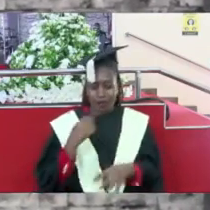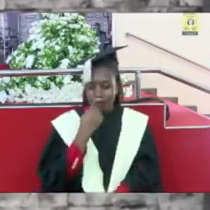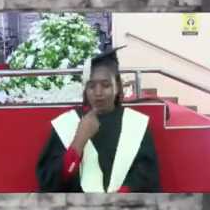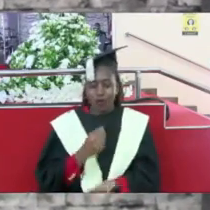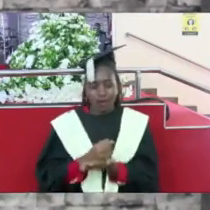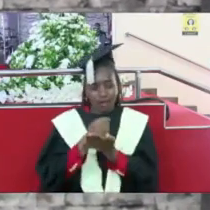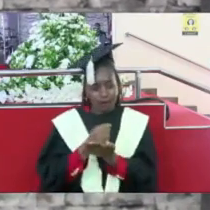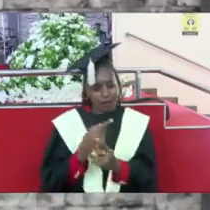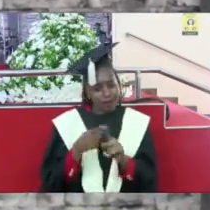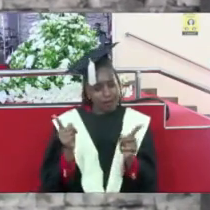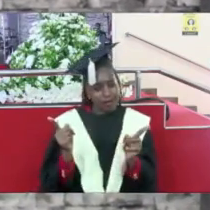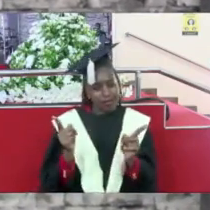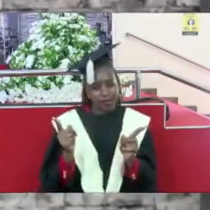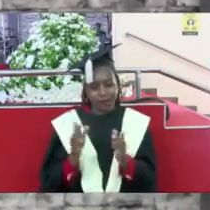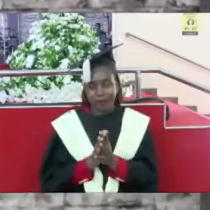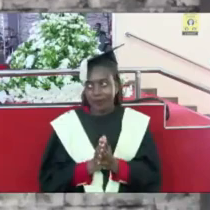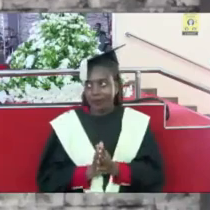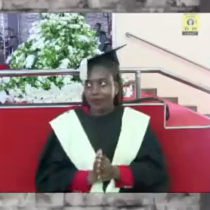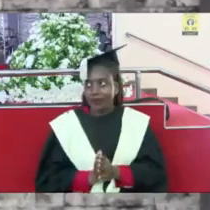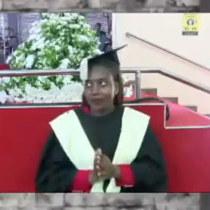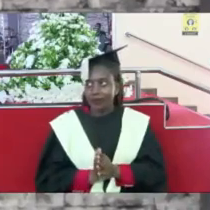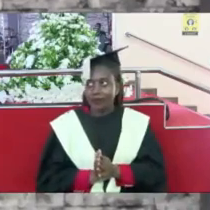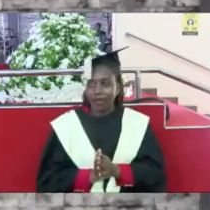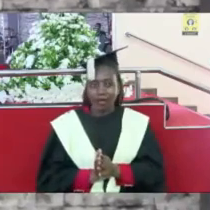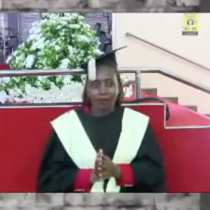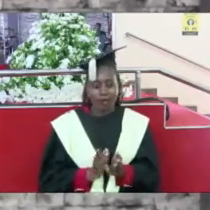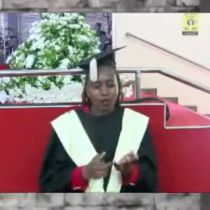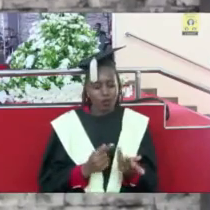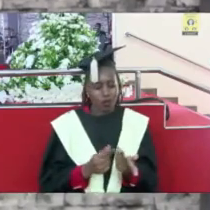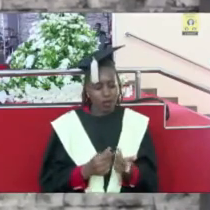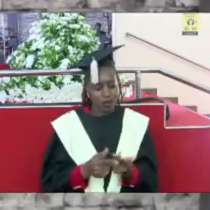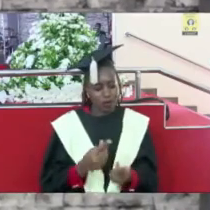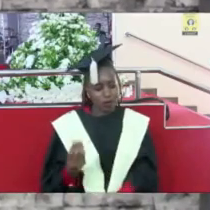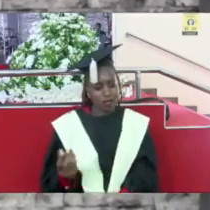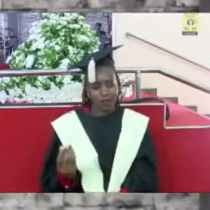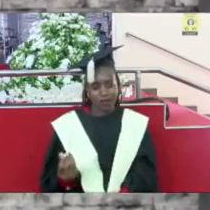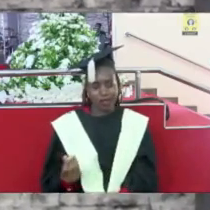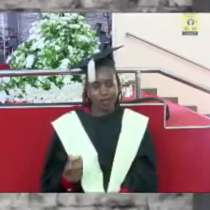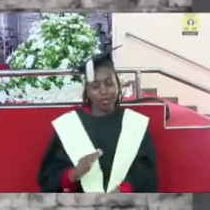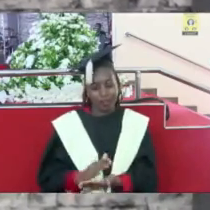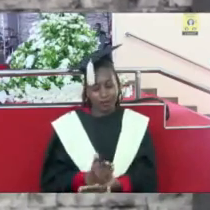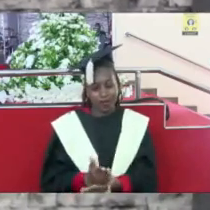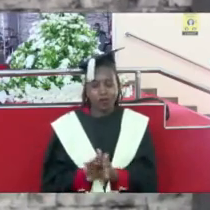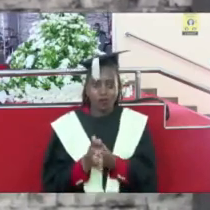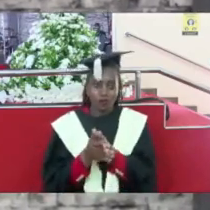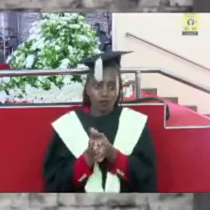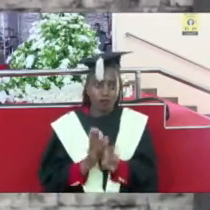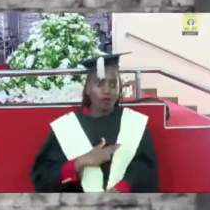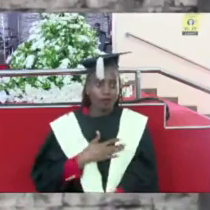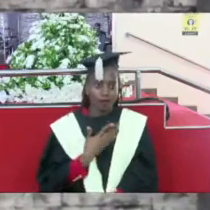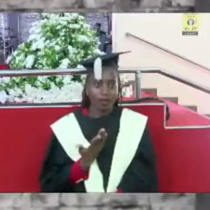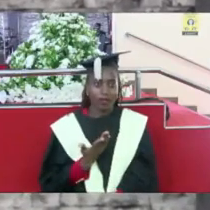But. Lakini. Hiyo. Ya kuhesabu mapeni. Is how part of my story. Aha. It is. Ni hadithi